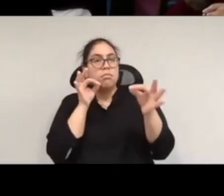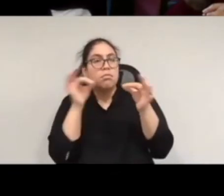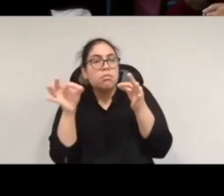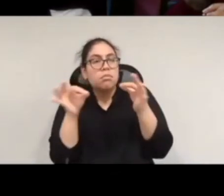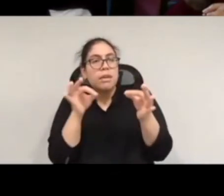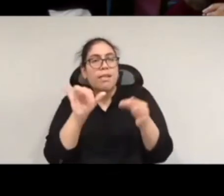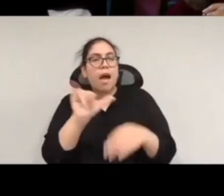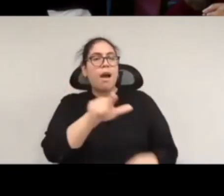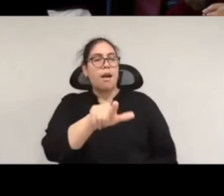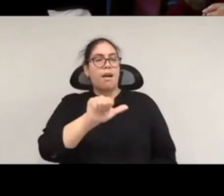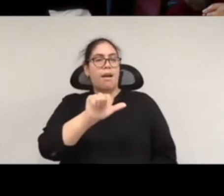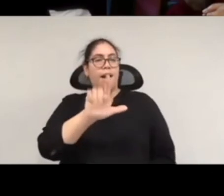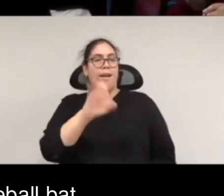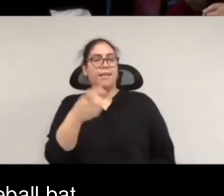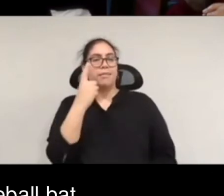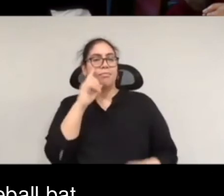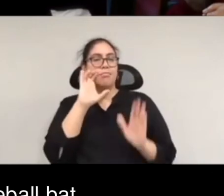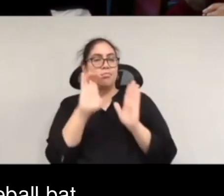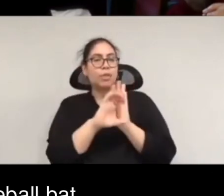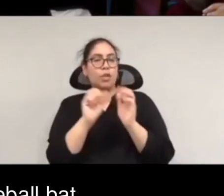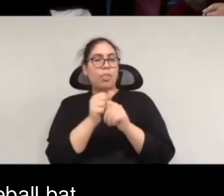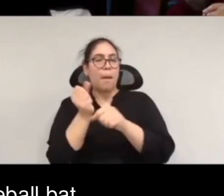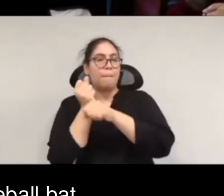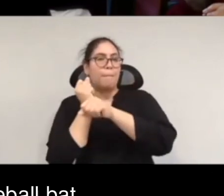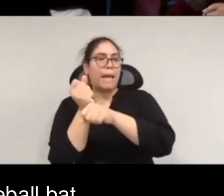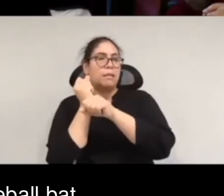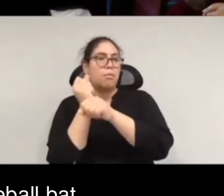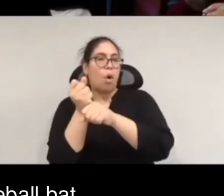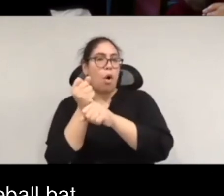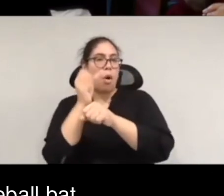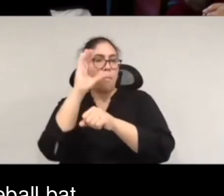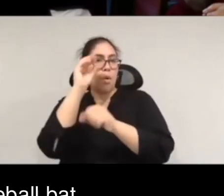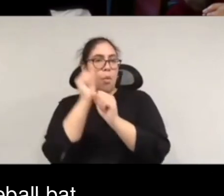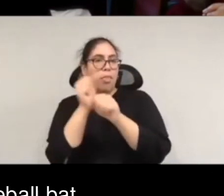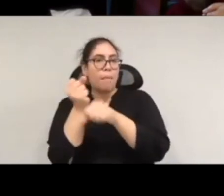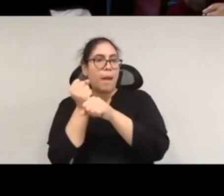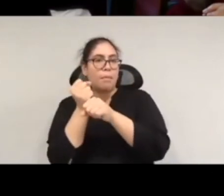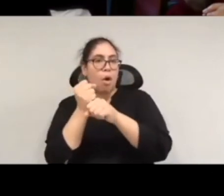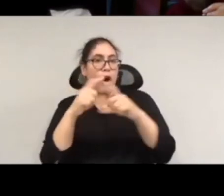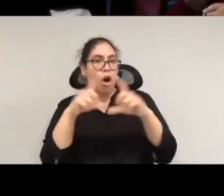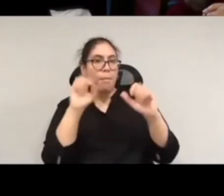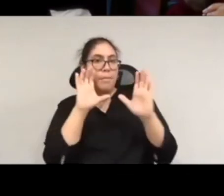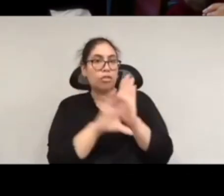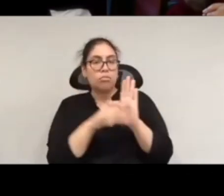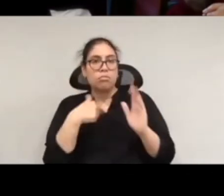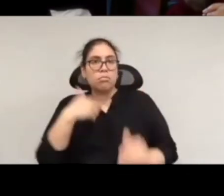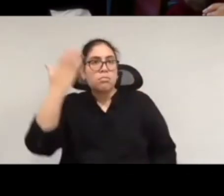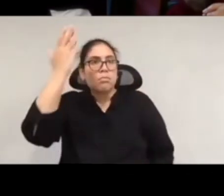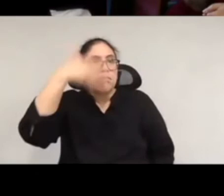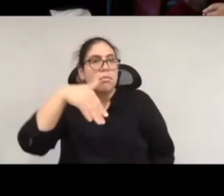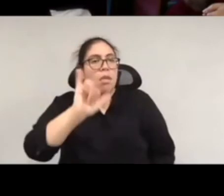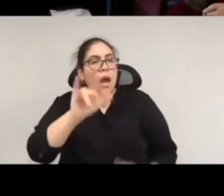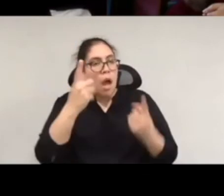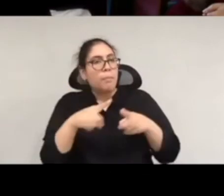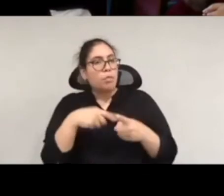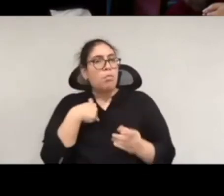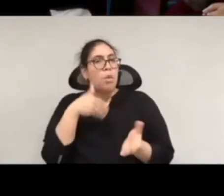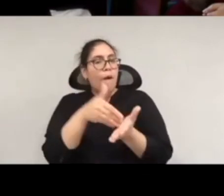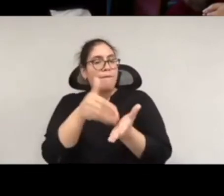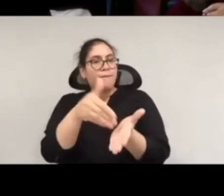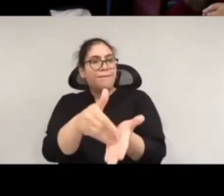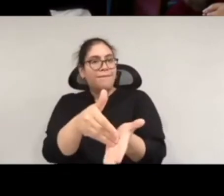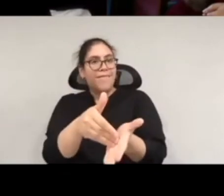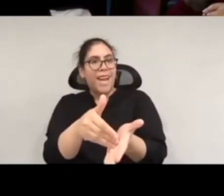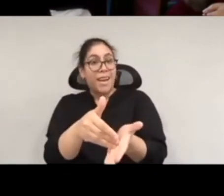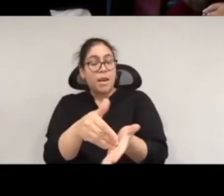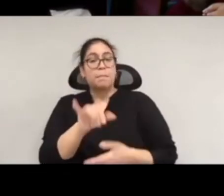about the baseball, the picture of the person with the baseball bat, that I didn't even see. It's happened to me numerous times. And so I feel like, if